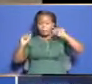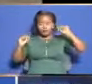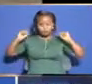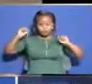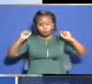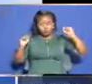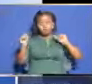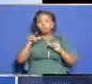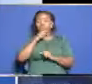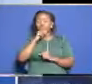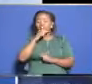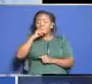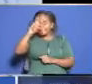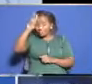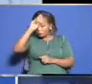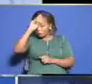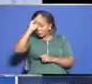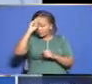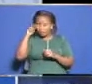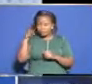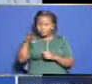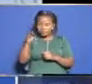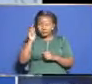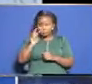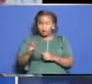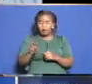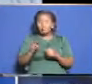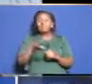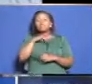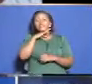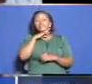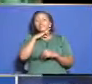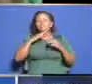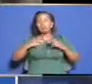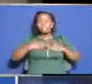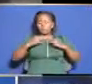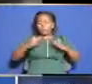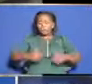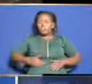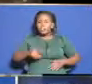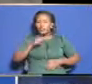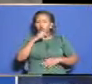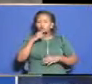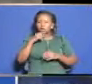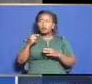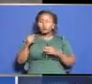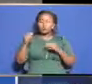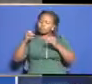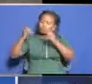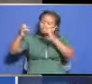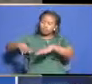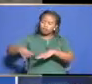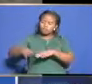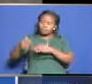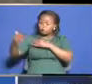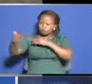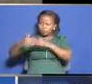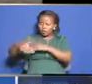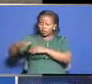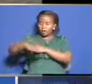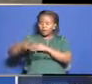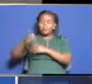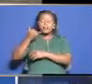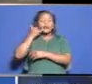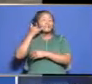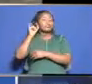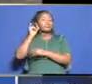area of Isiolo has been found dead. The body of the boy was found dumped at Escort area, which borders